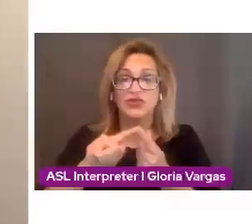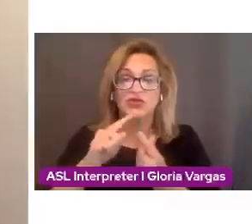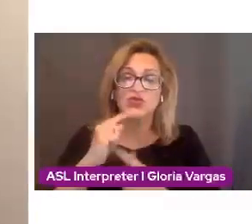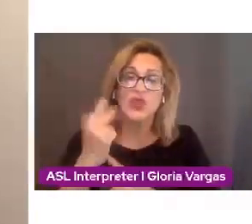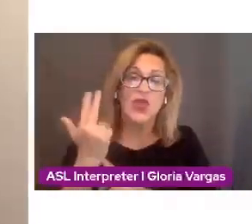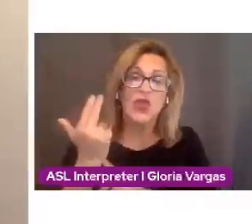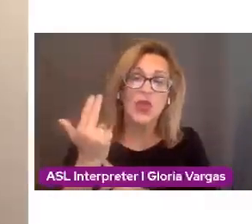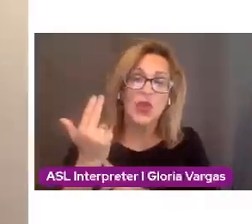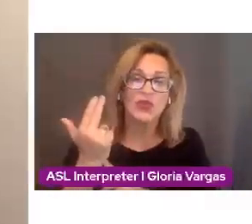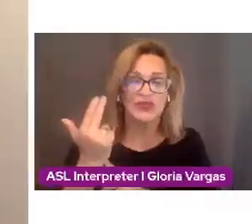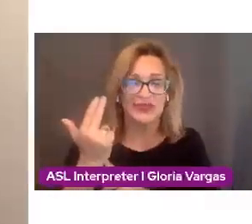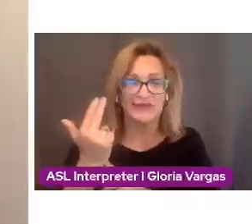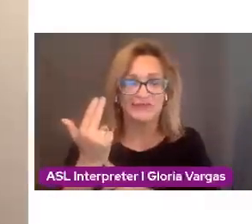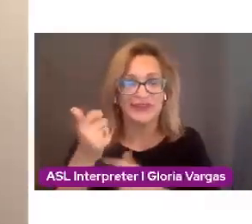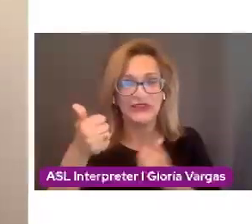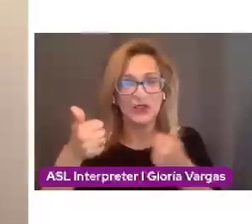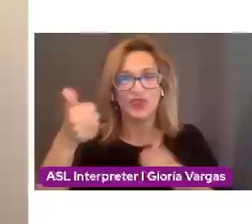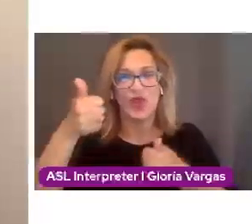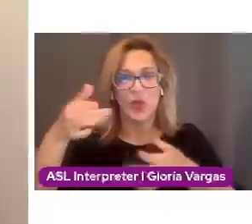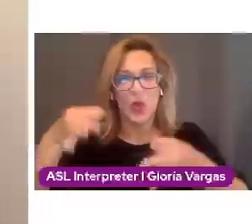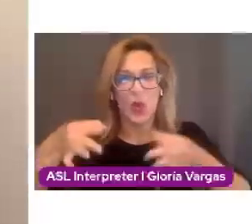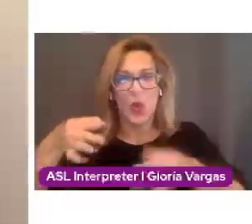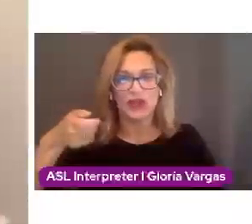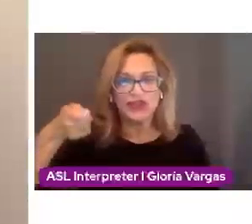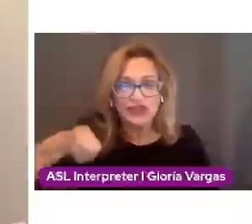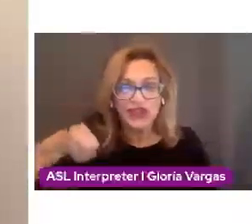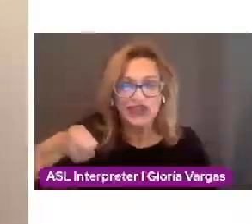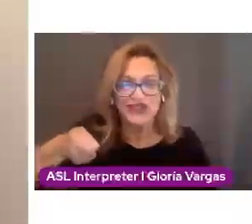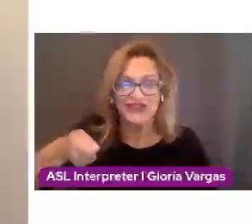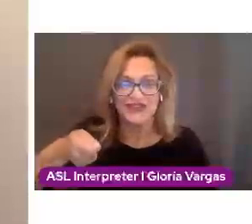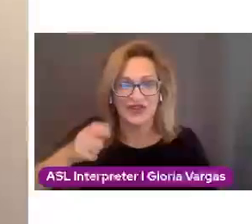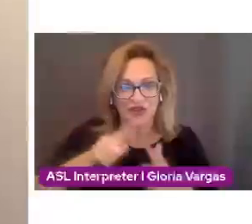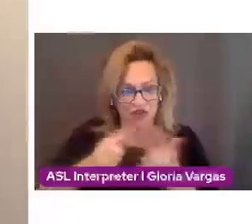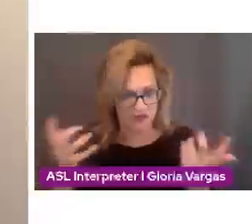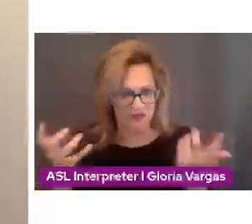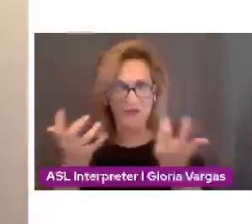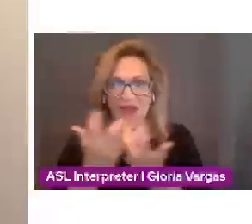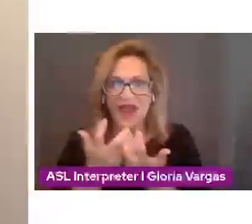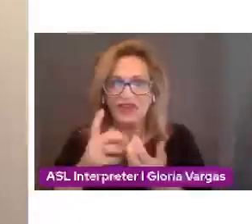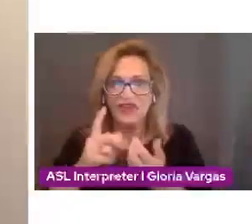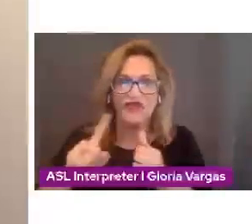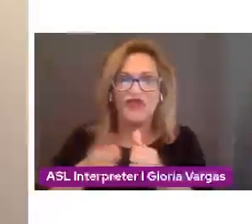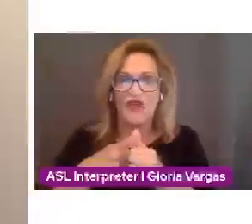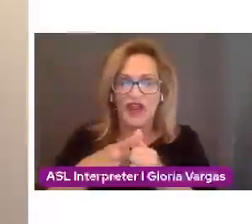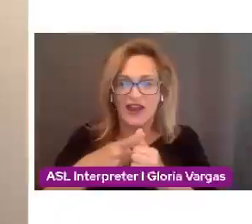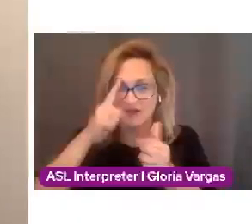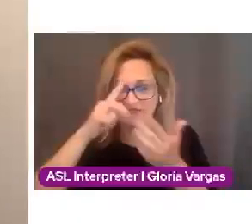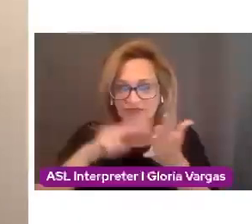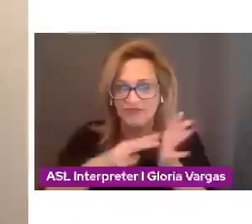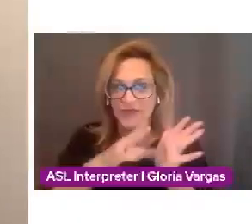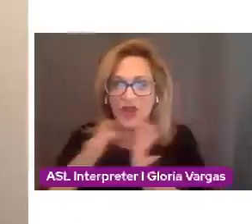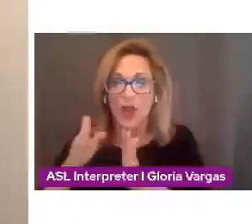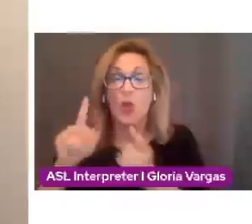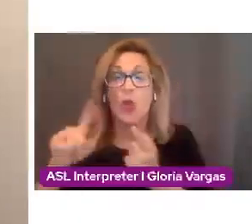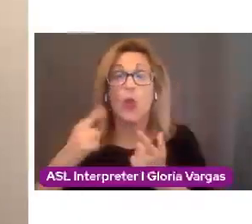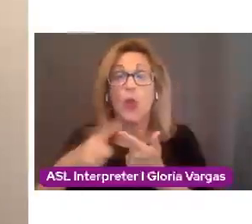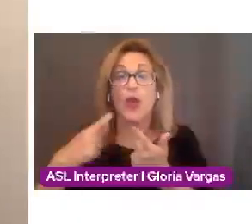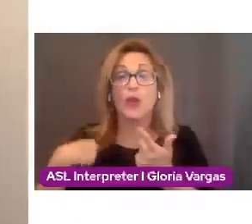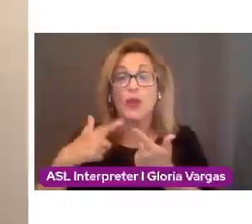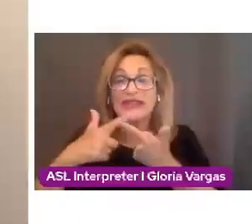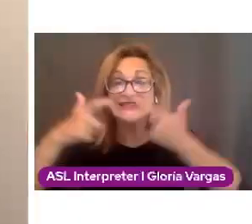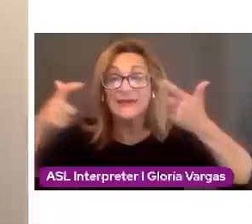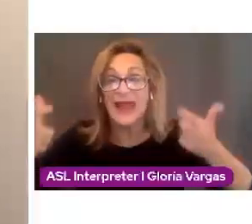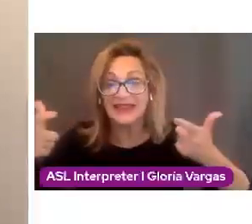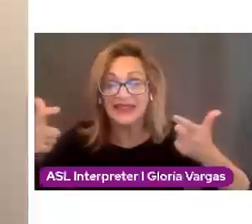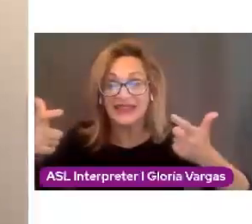justices. Again, to match with the original intent from the last time that we expanded the Supreme Court. 1 court for every